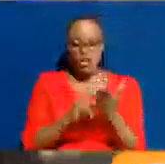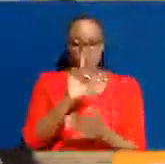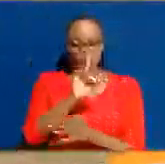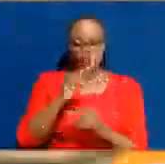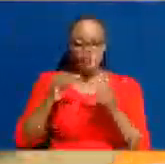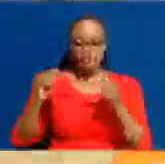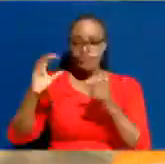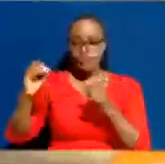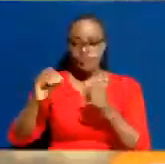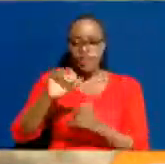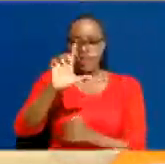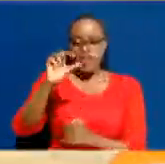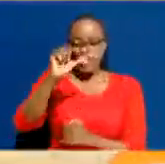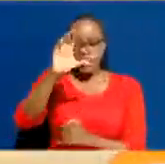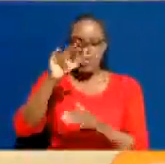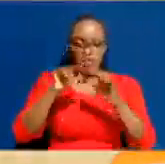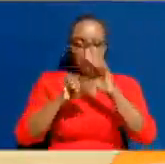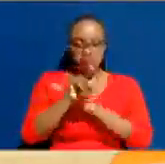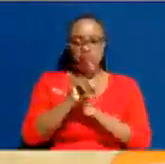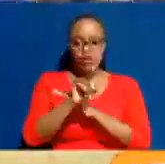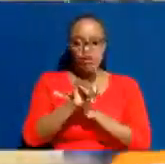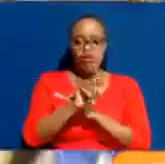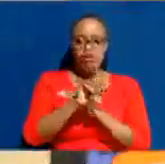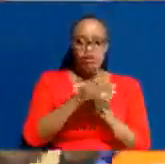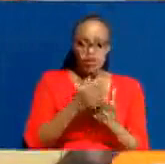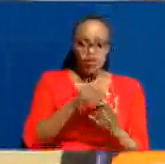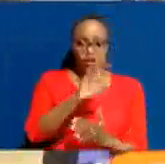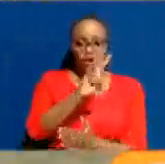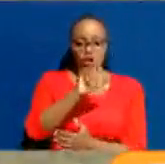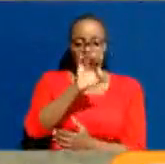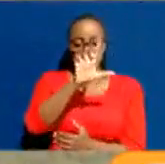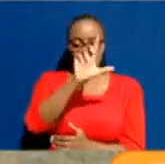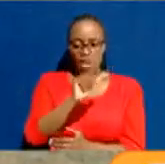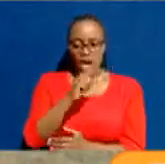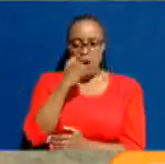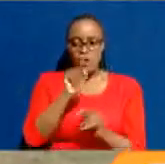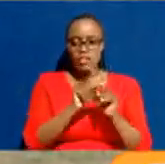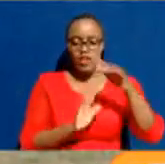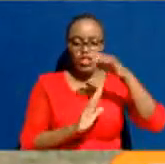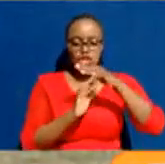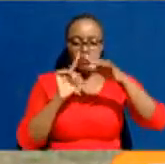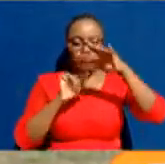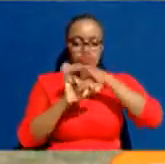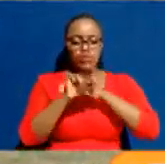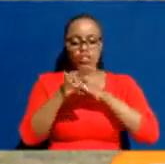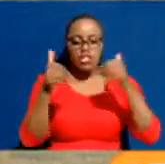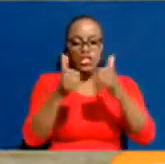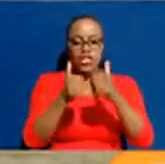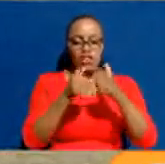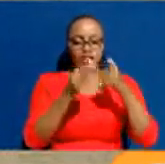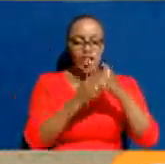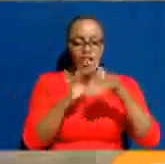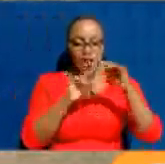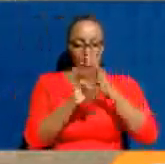win against Legacy FC. The goal was scored by forward Swaifula Chaka, who also emerged the top scorer of the tournament with 9